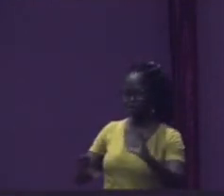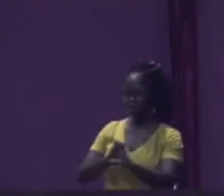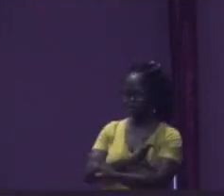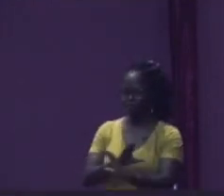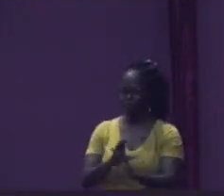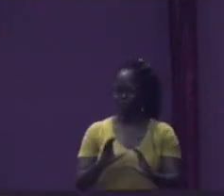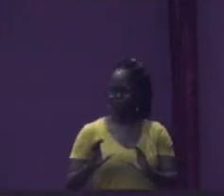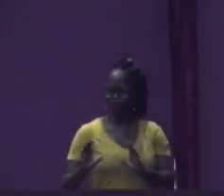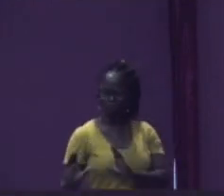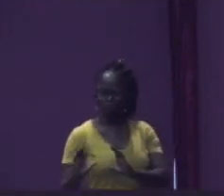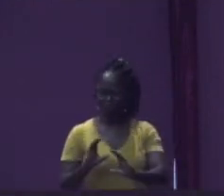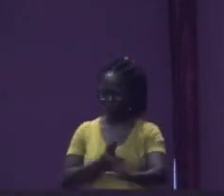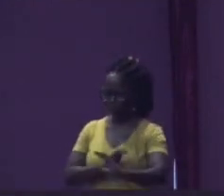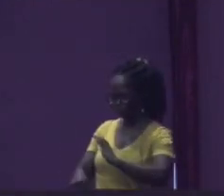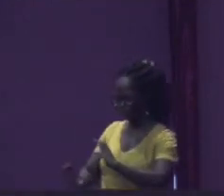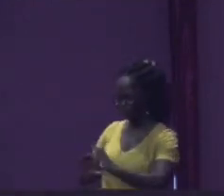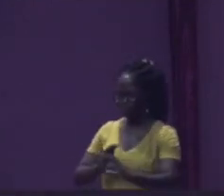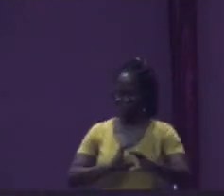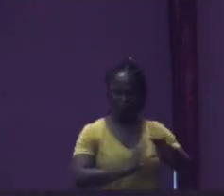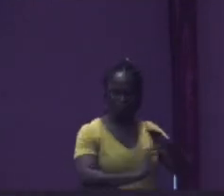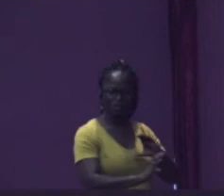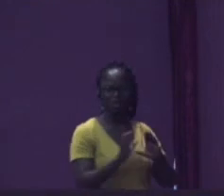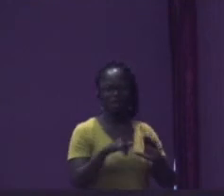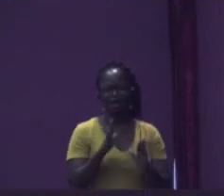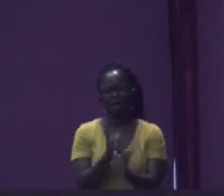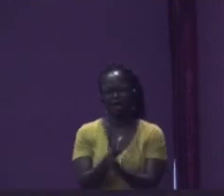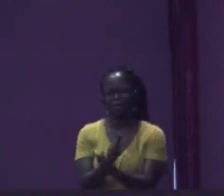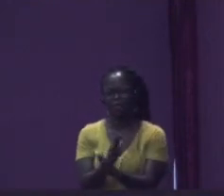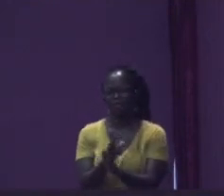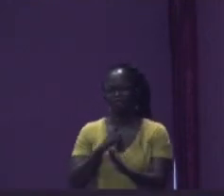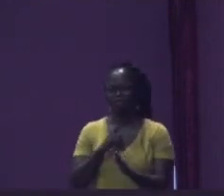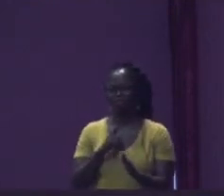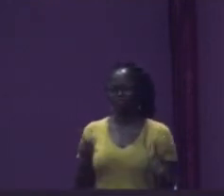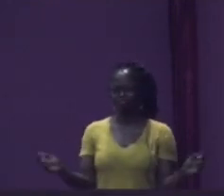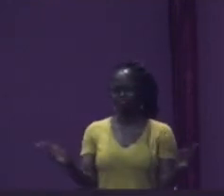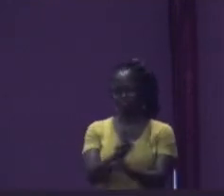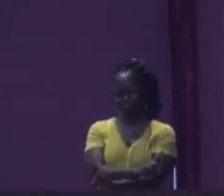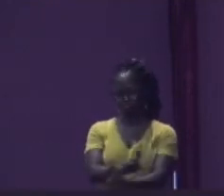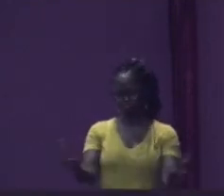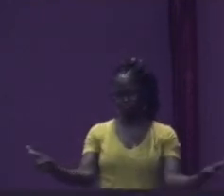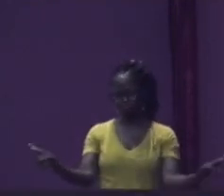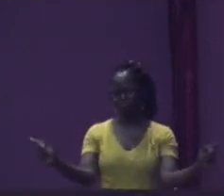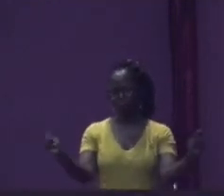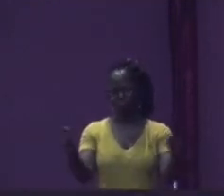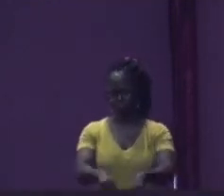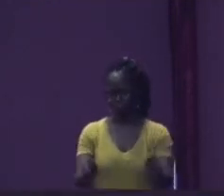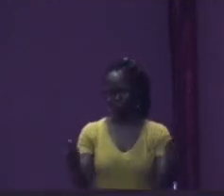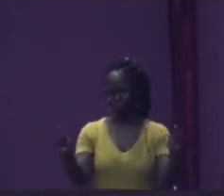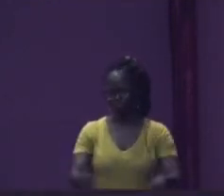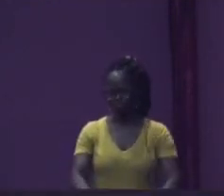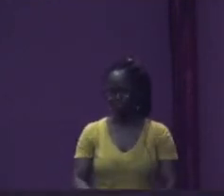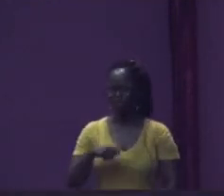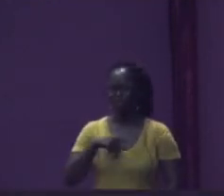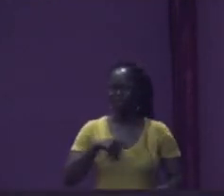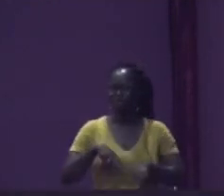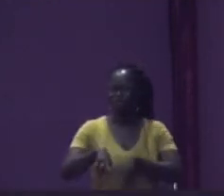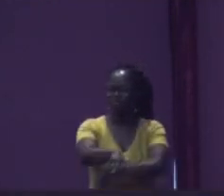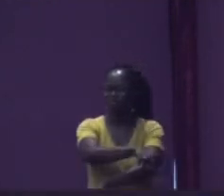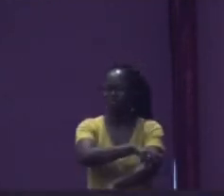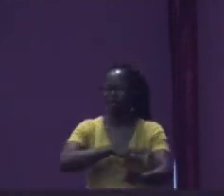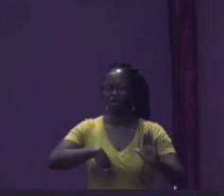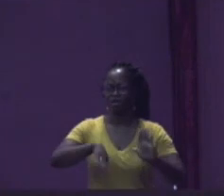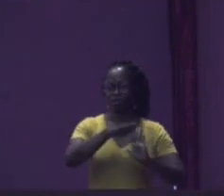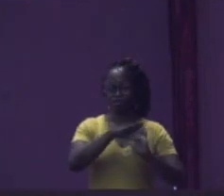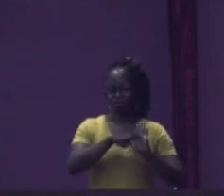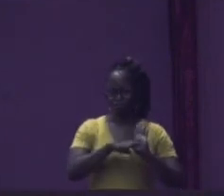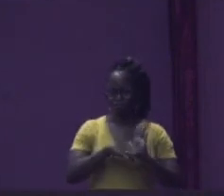they're, I think, more open. Also, several of the programs are training midwives to train